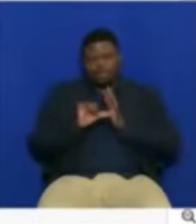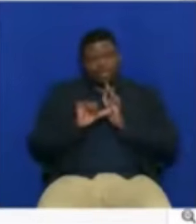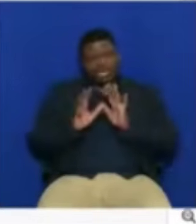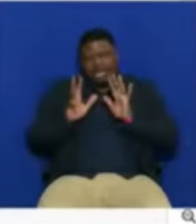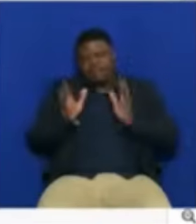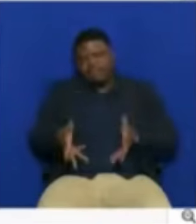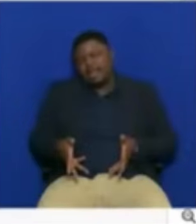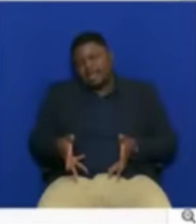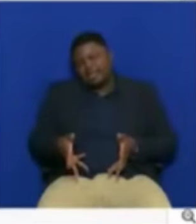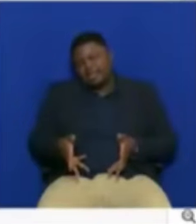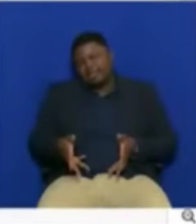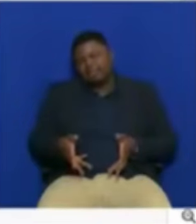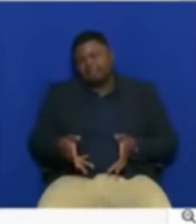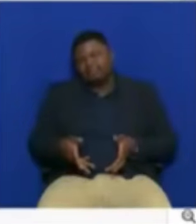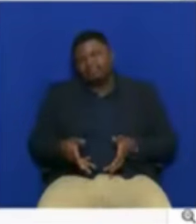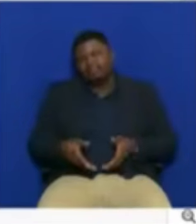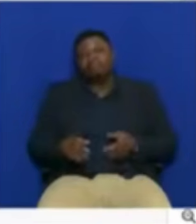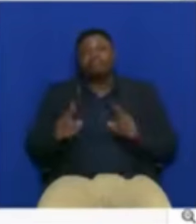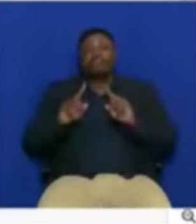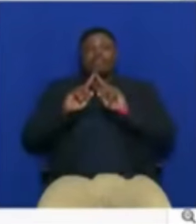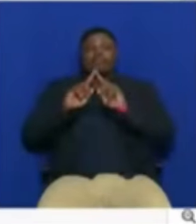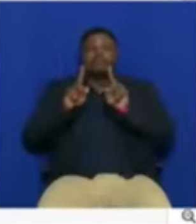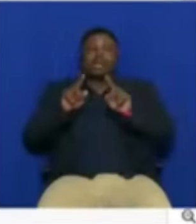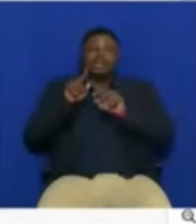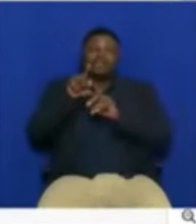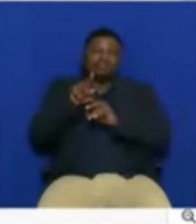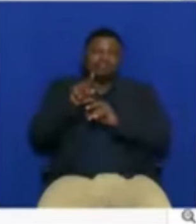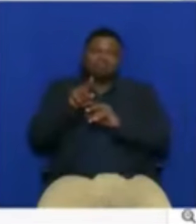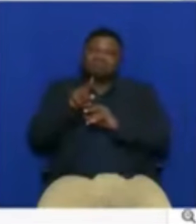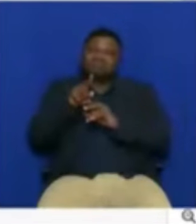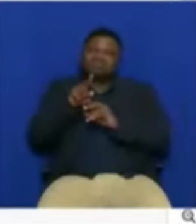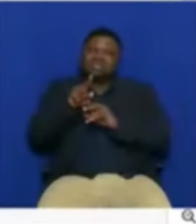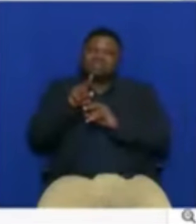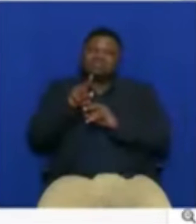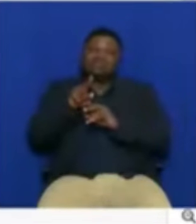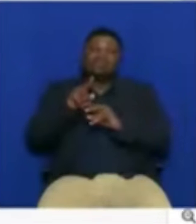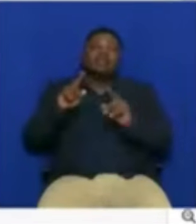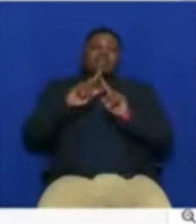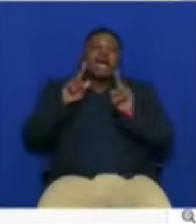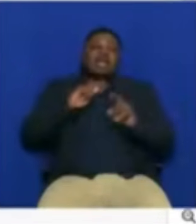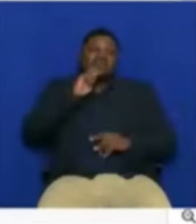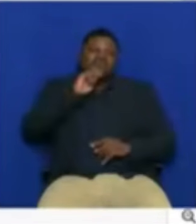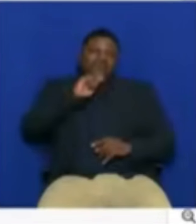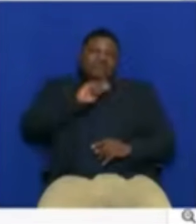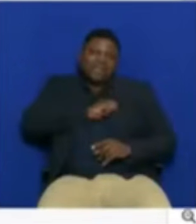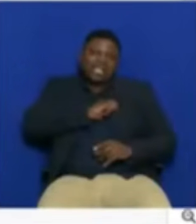it is rather sparse on facts. It's very thin on facts, this document. Would you agree?